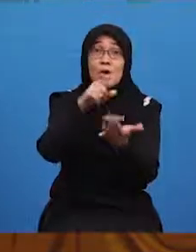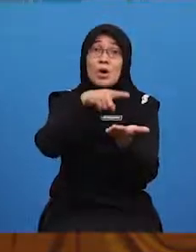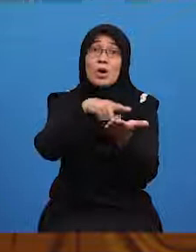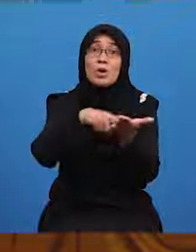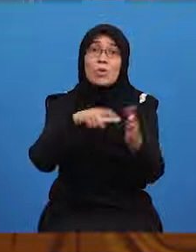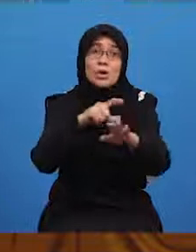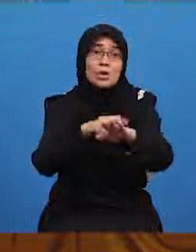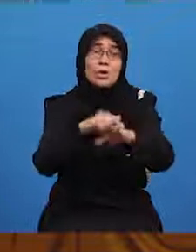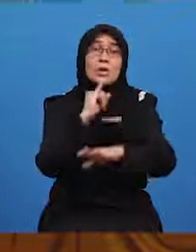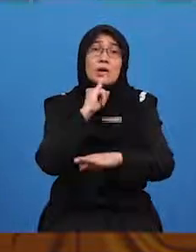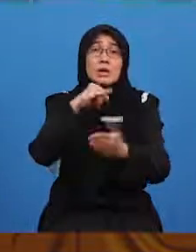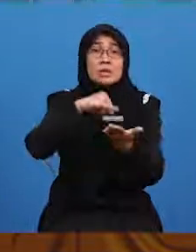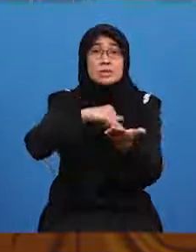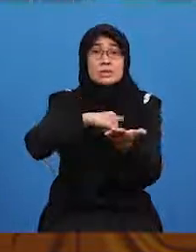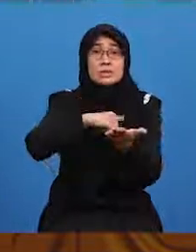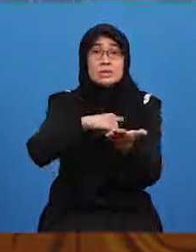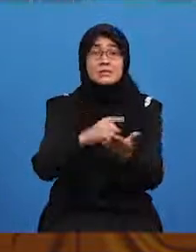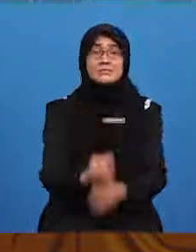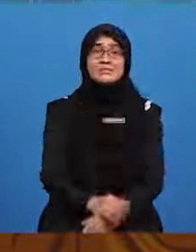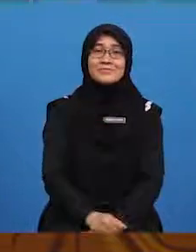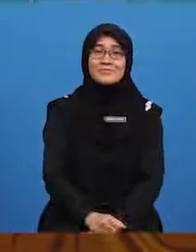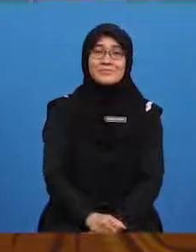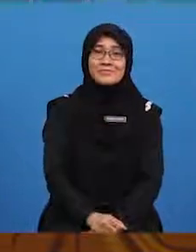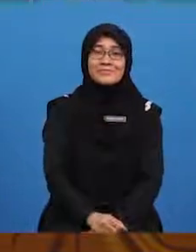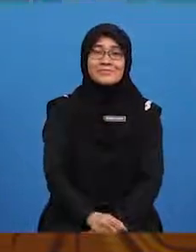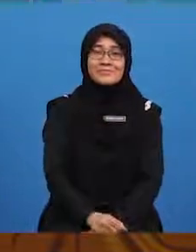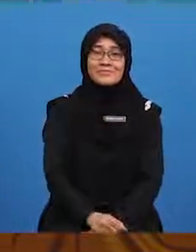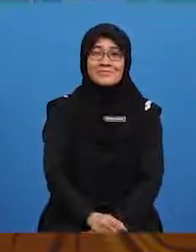Hello, Mr. Hippo. What time is it?